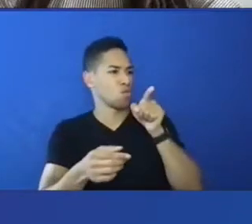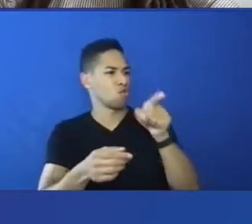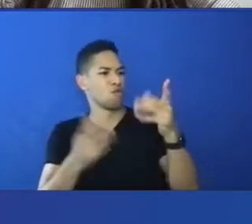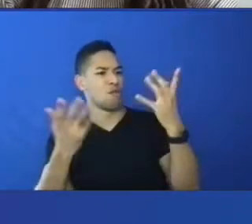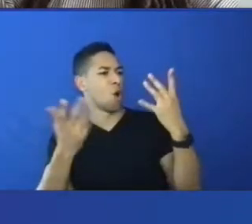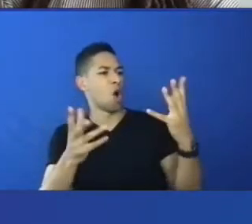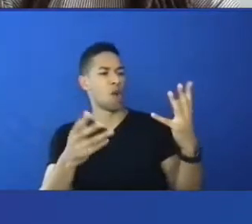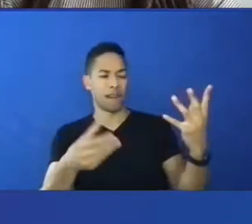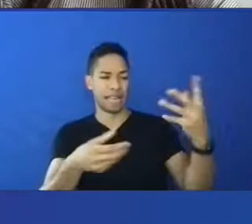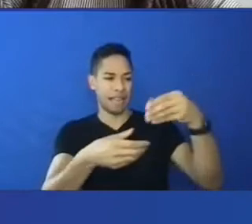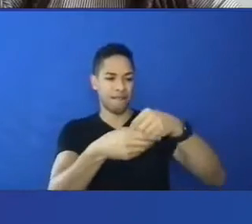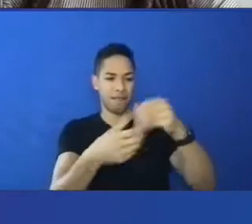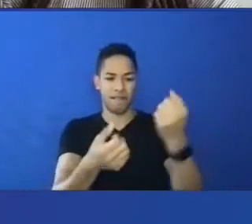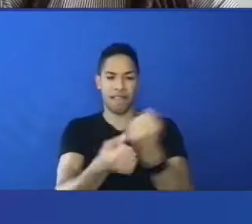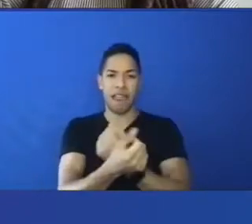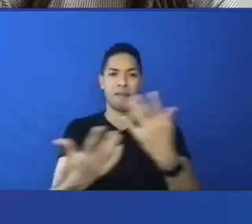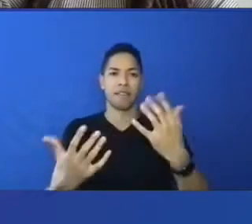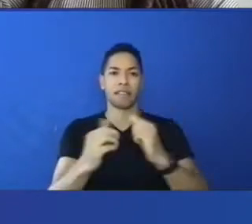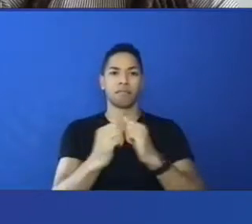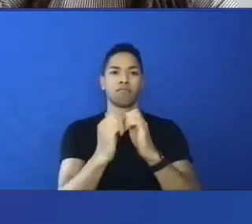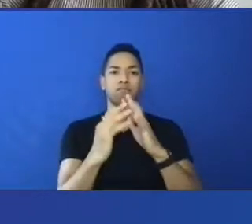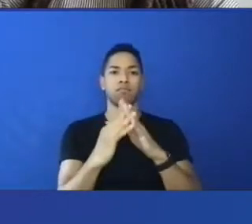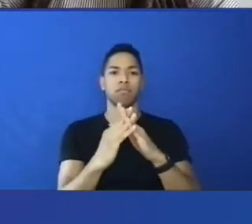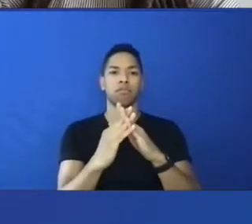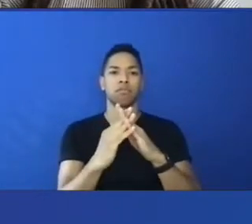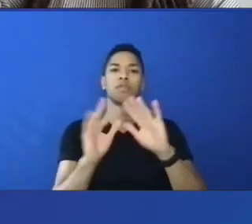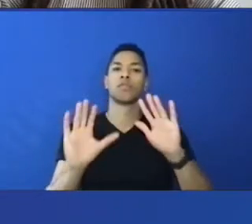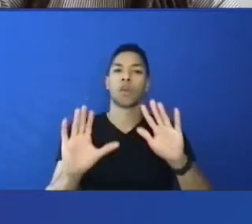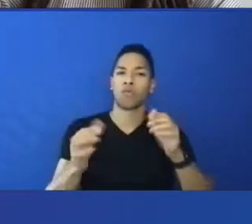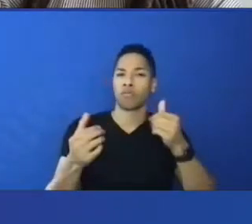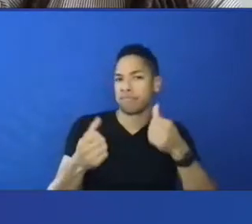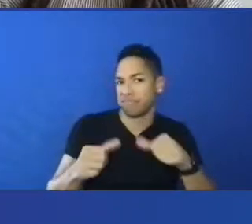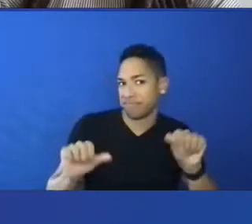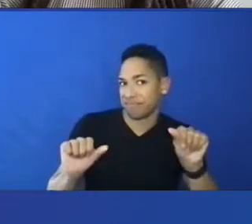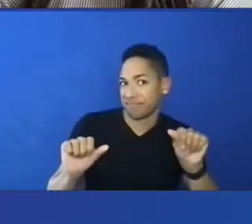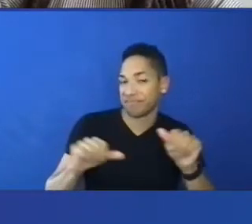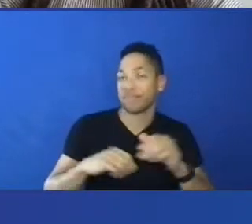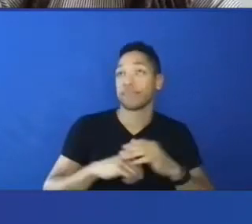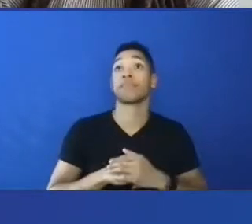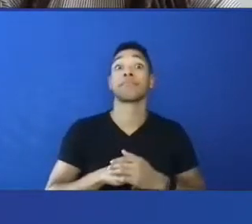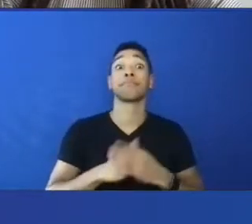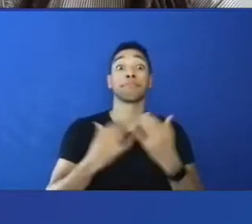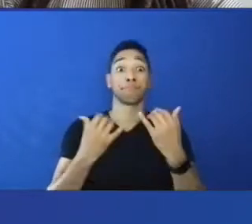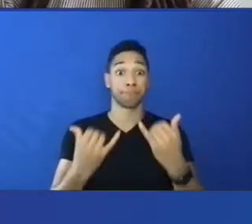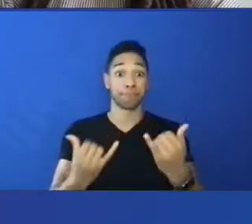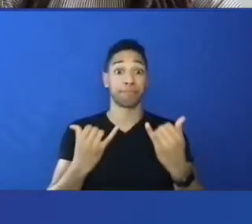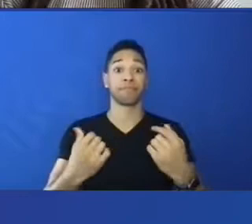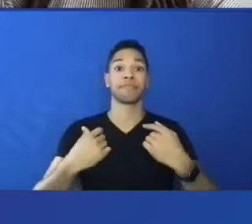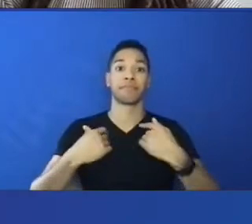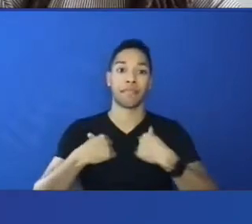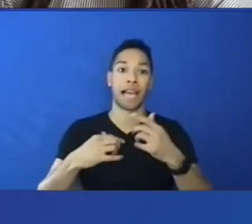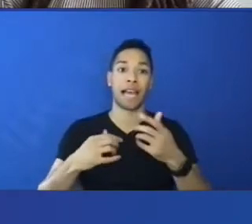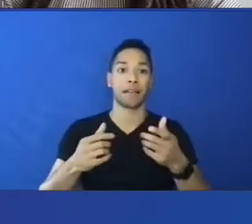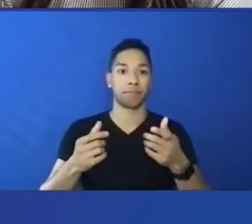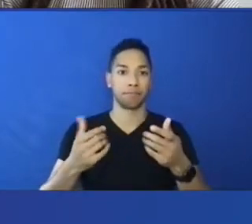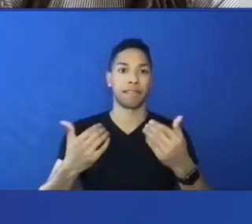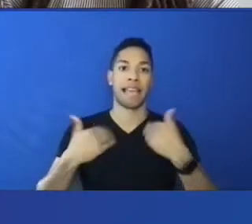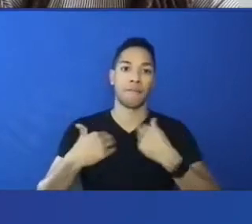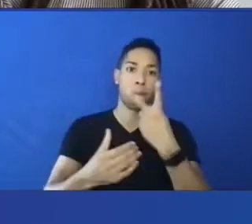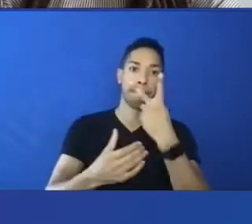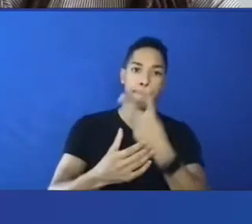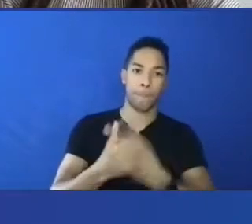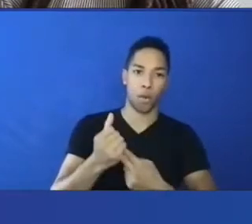way. So let's try it out. And so right now I hold both of those titles, but